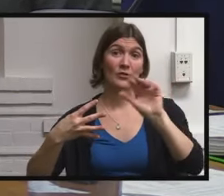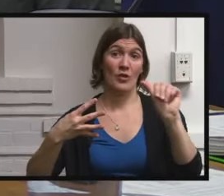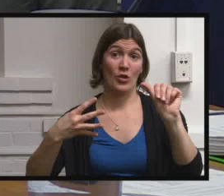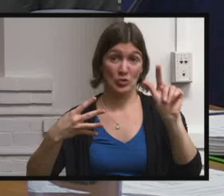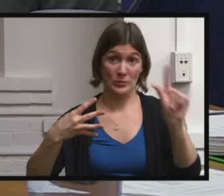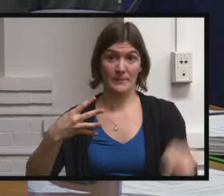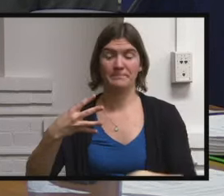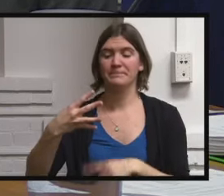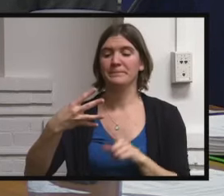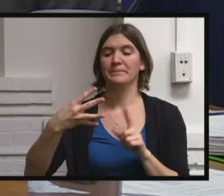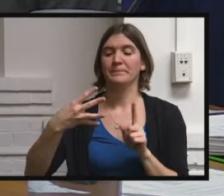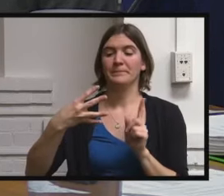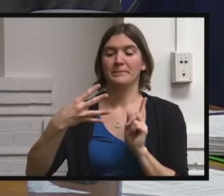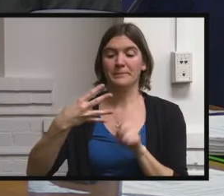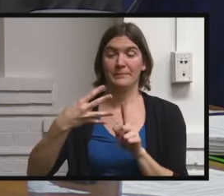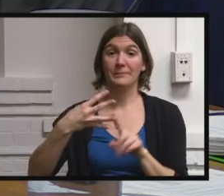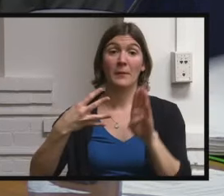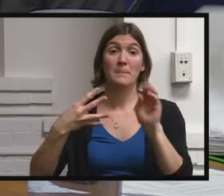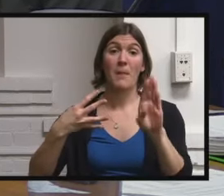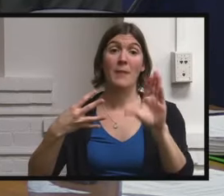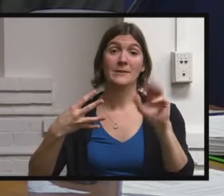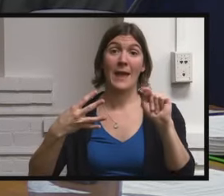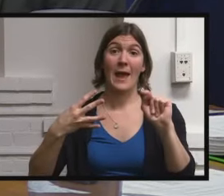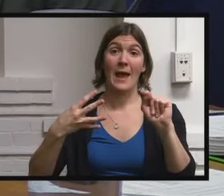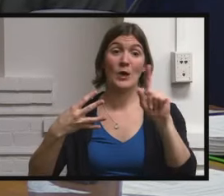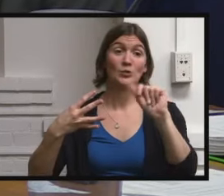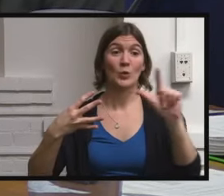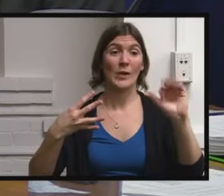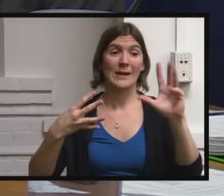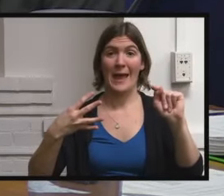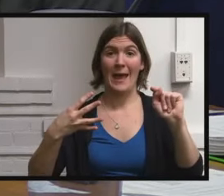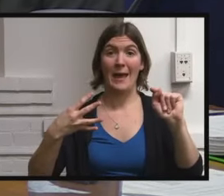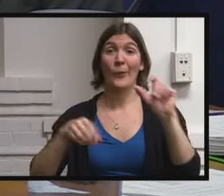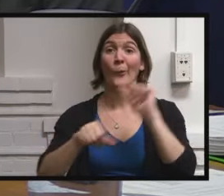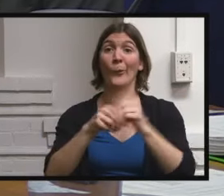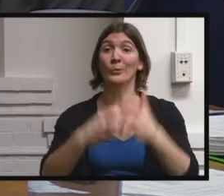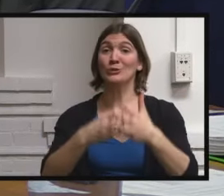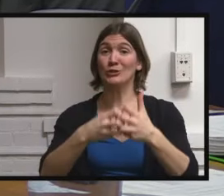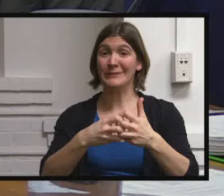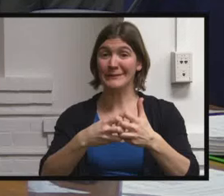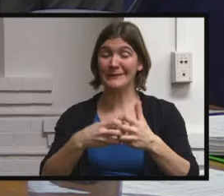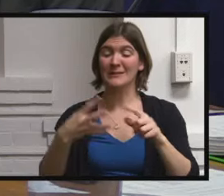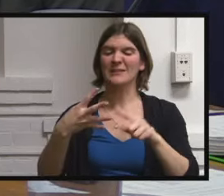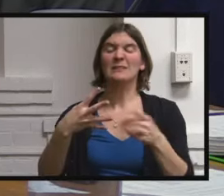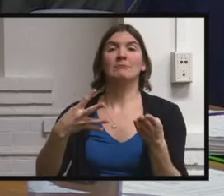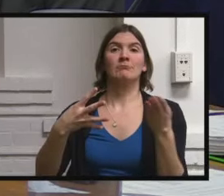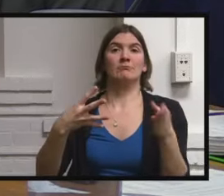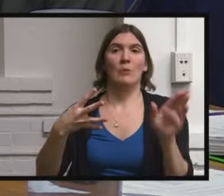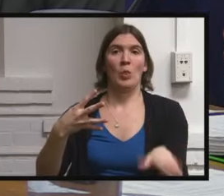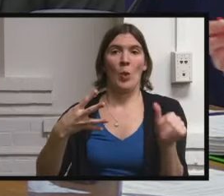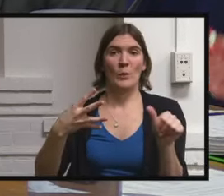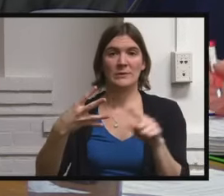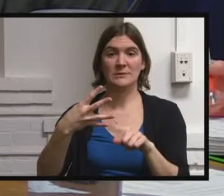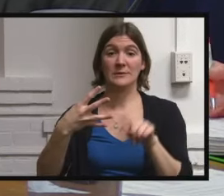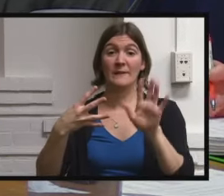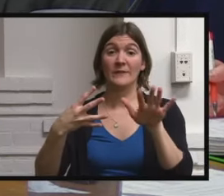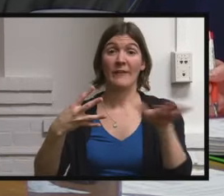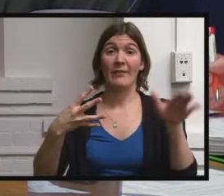$43,298. The Bobcat Toolcat work machine, we're recommending a low bid award for